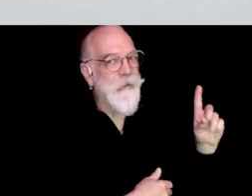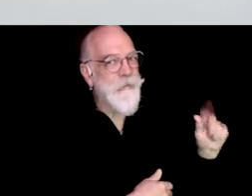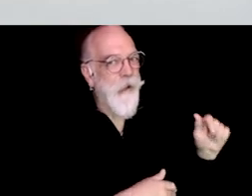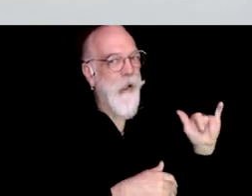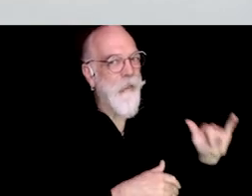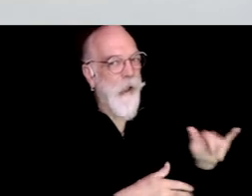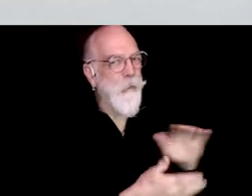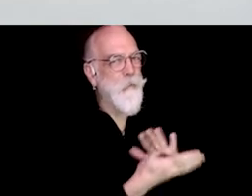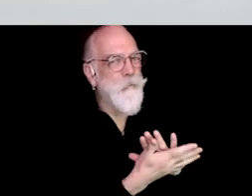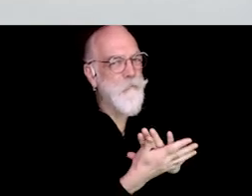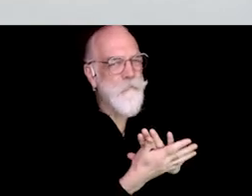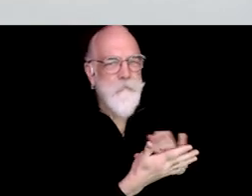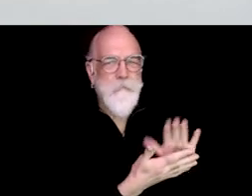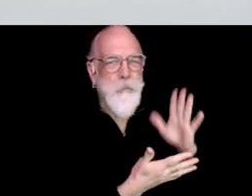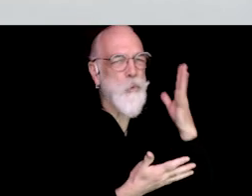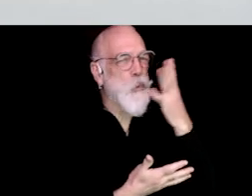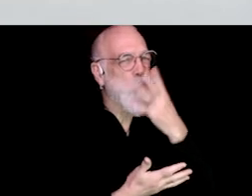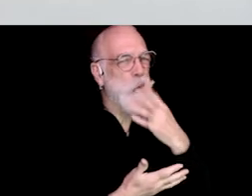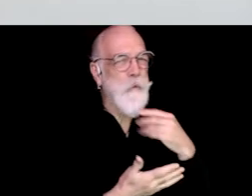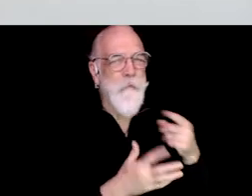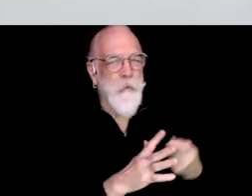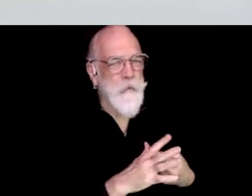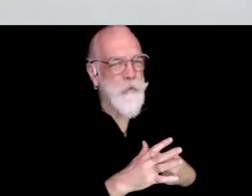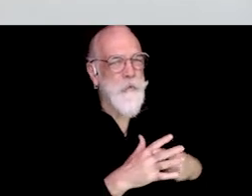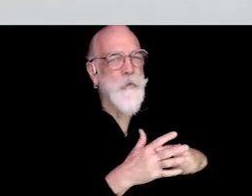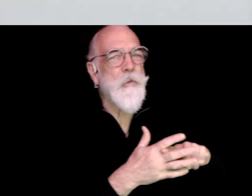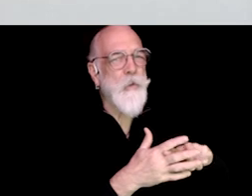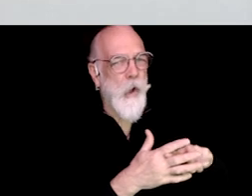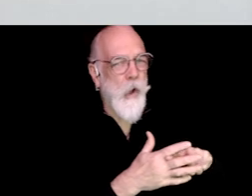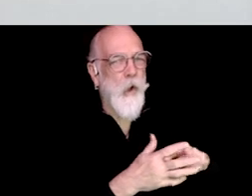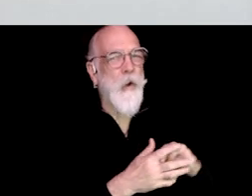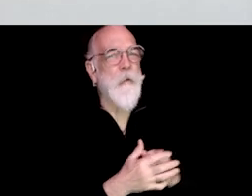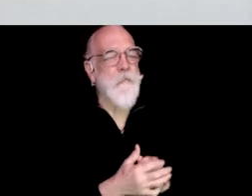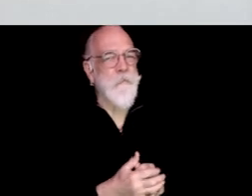you, Linda. That was really beautiful way to start us off.